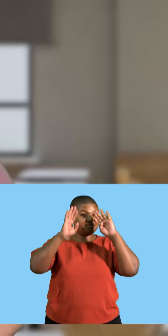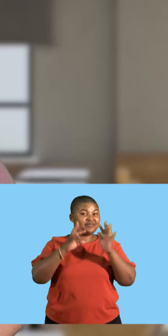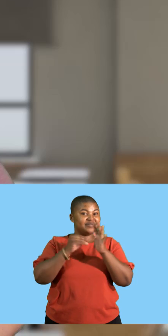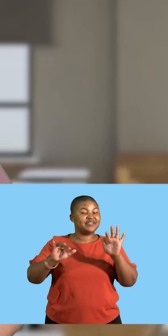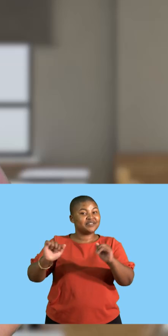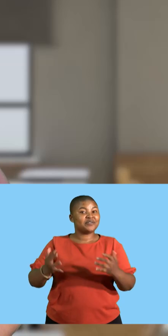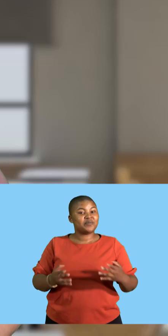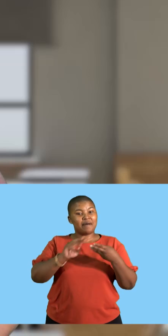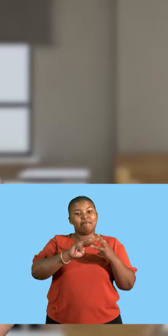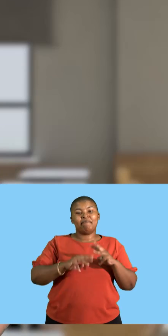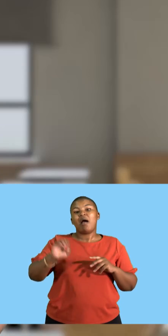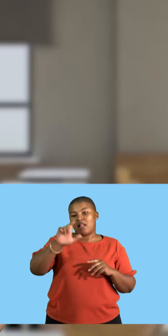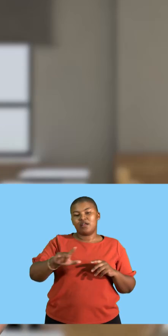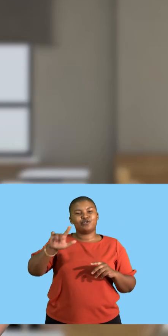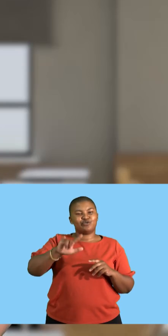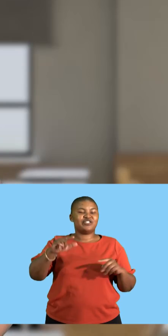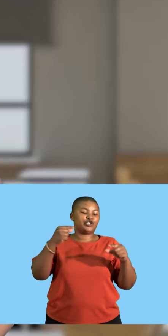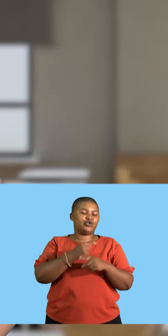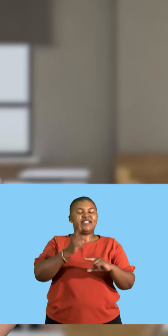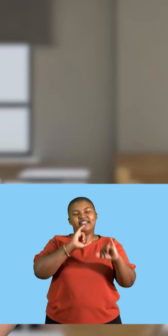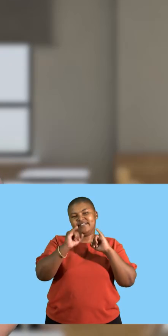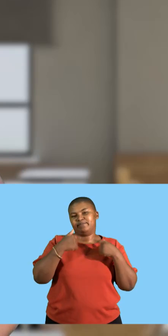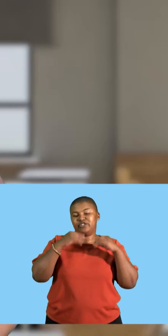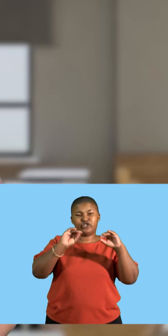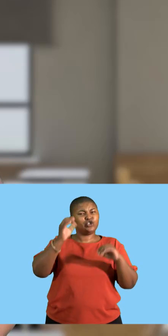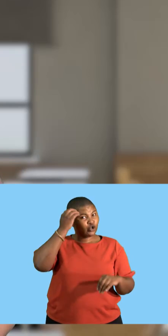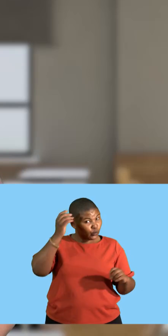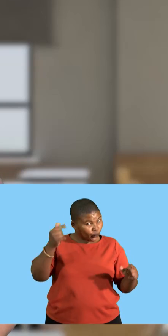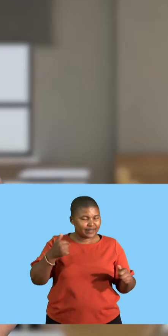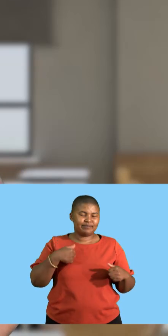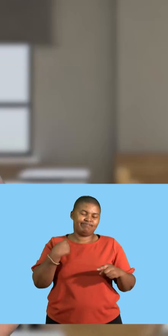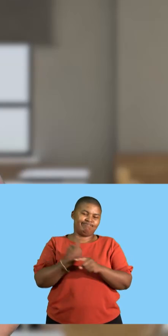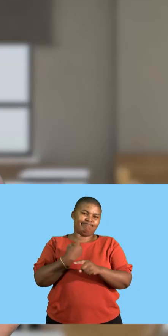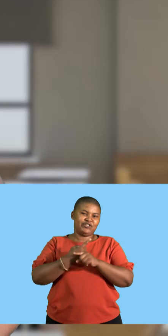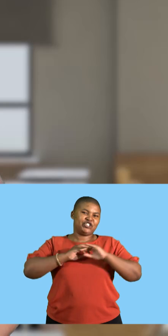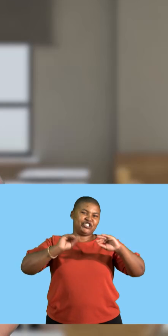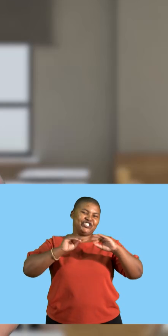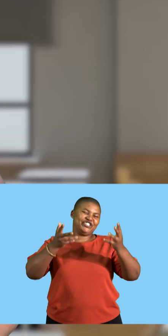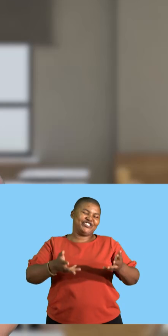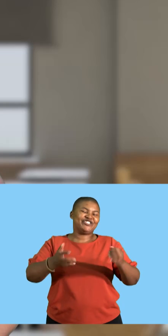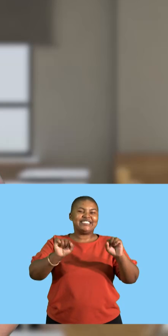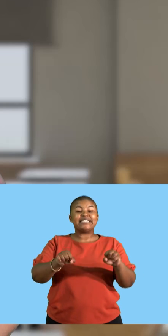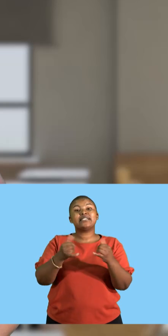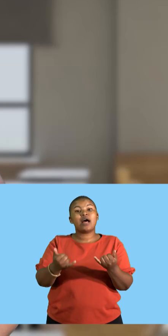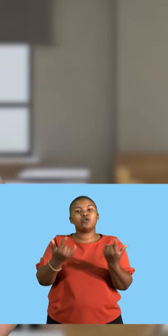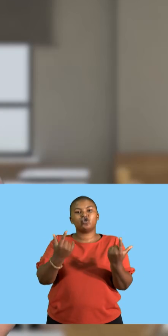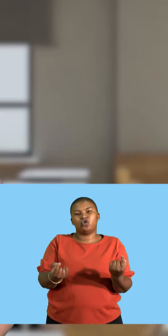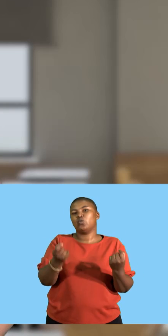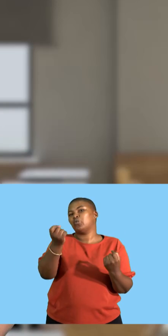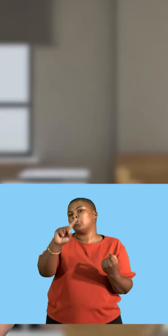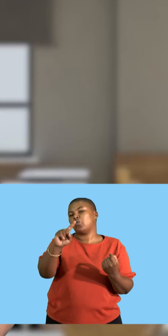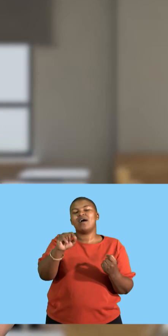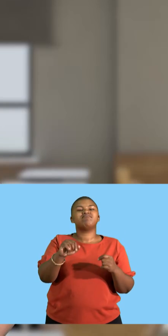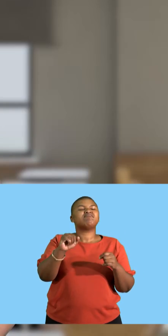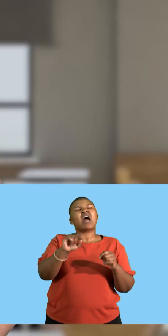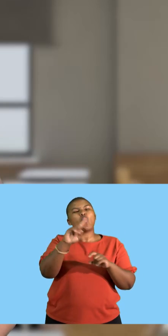Good day learners, welcome to Mathematical Literacy Grade 11. I am Ms. Ninobert Vermeulen and we are going to do